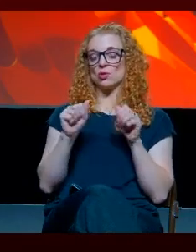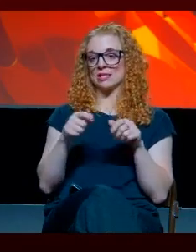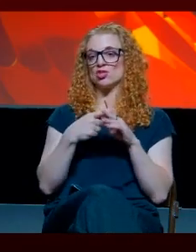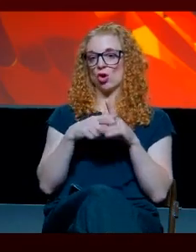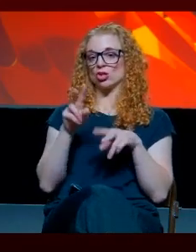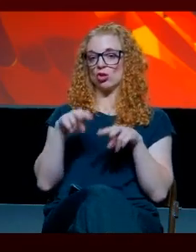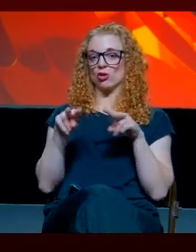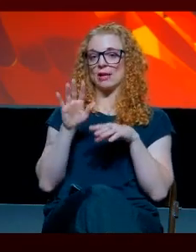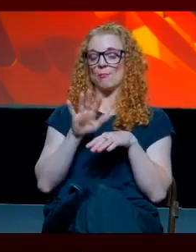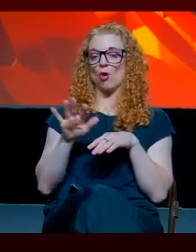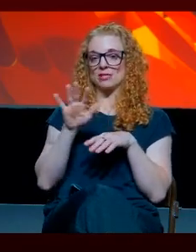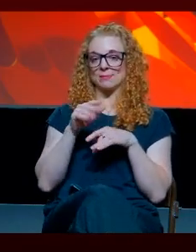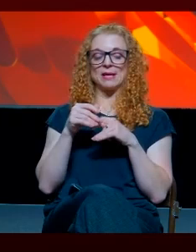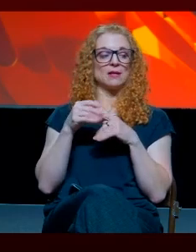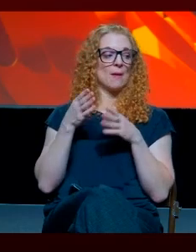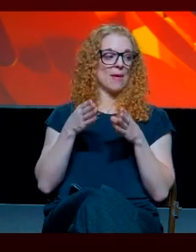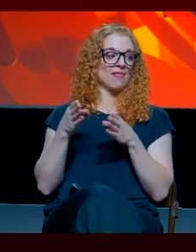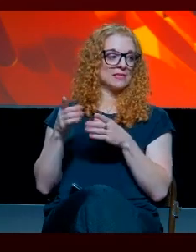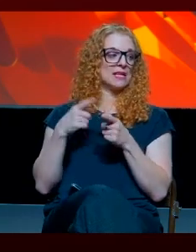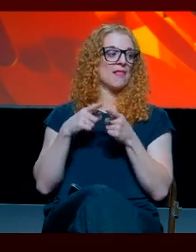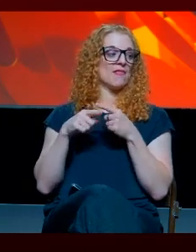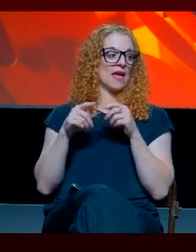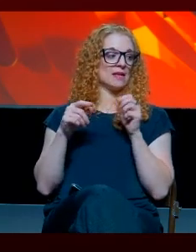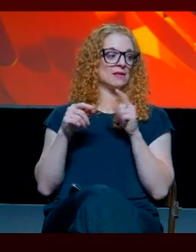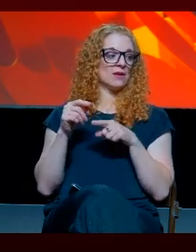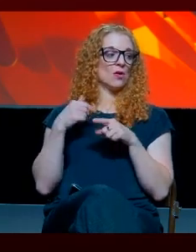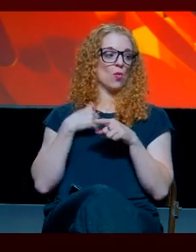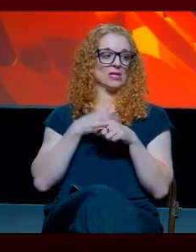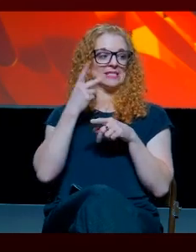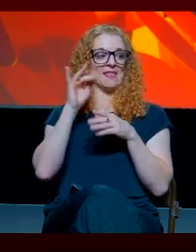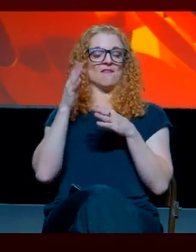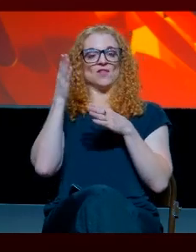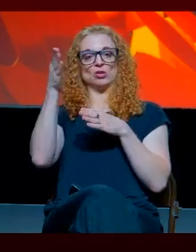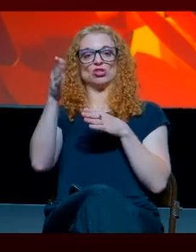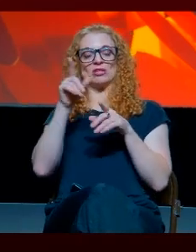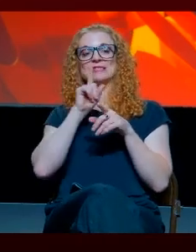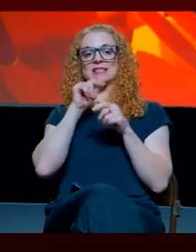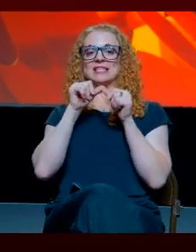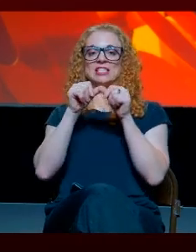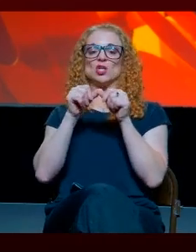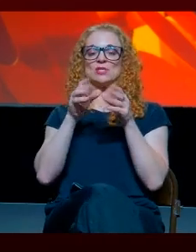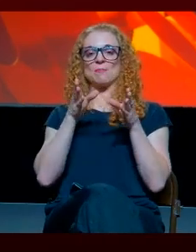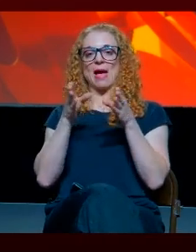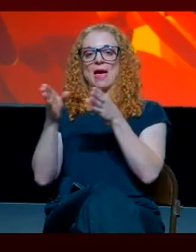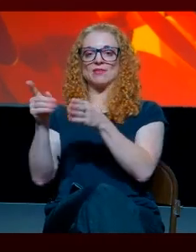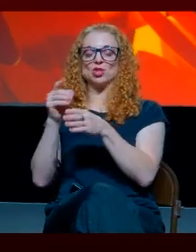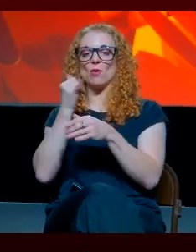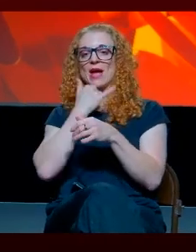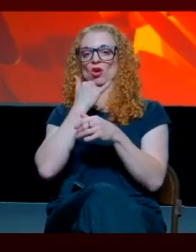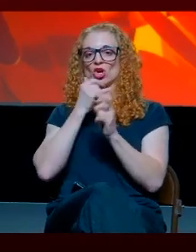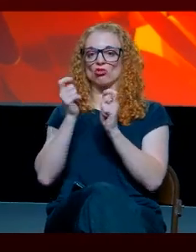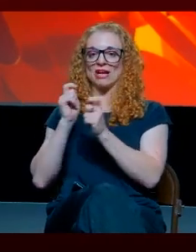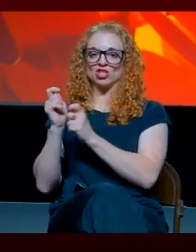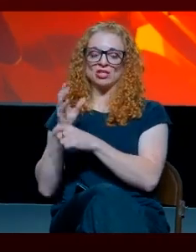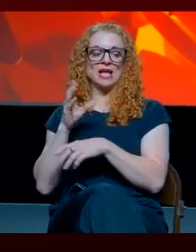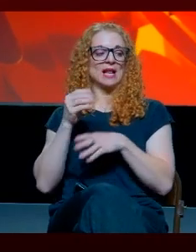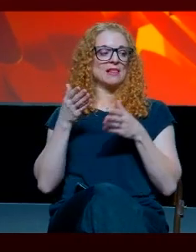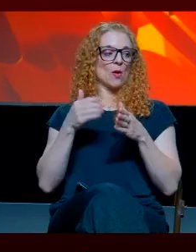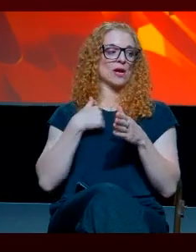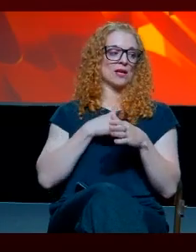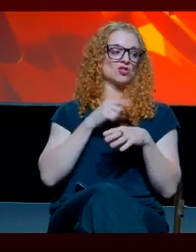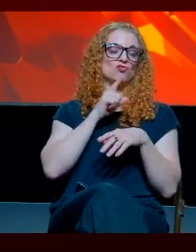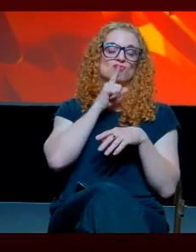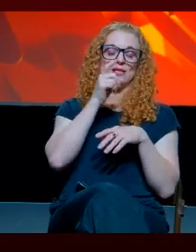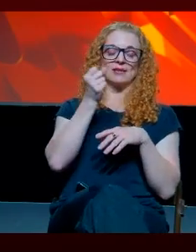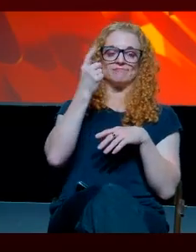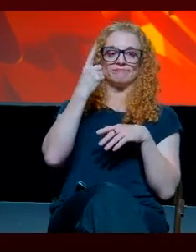look at approximate methods. And then we see the future as this continuous path to error correction and allowing us to